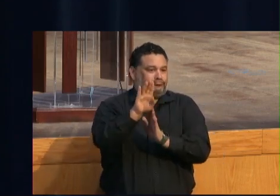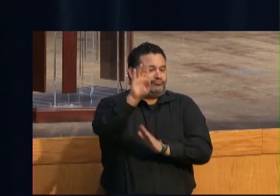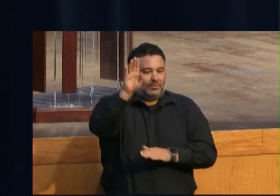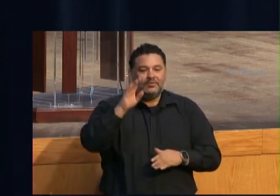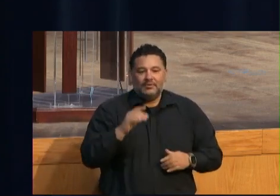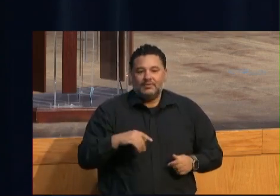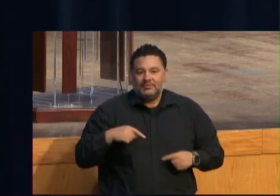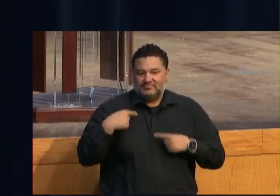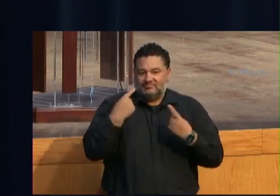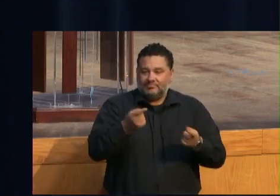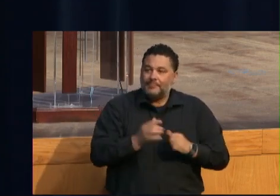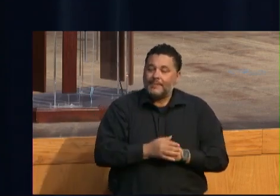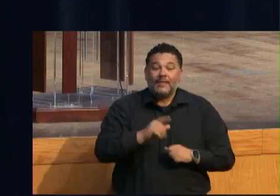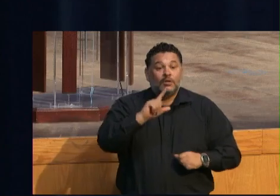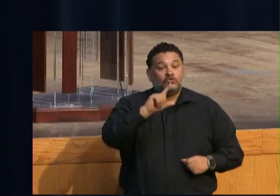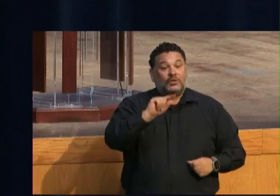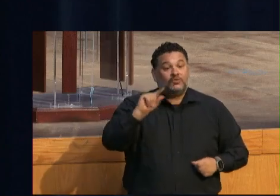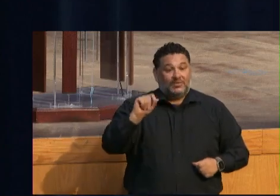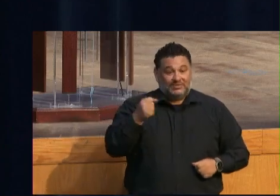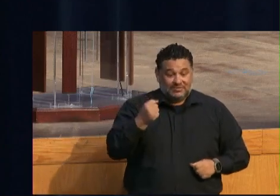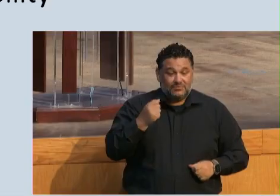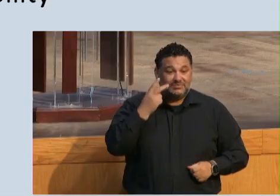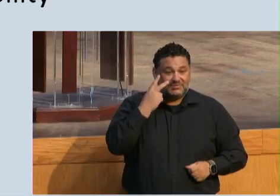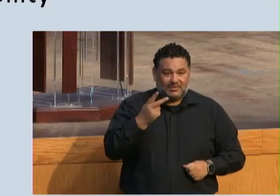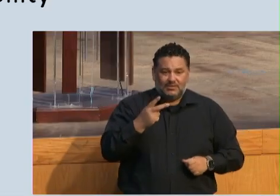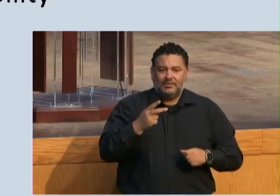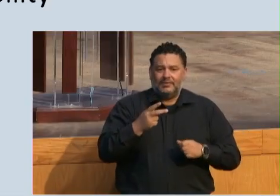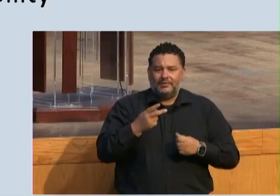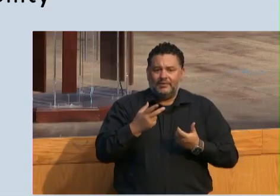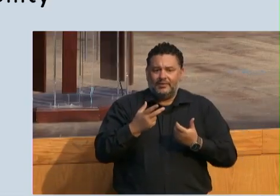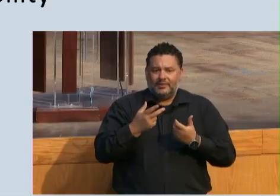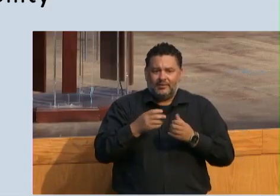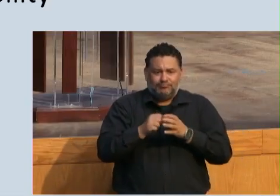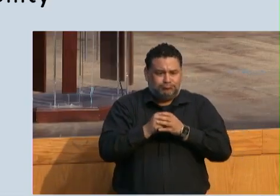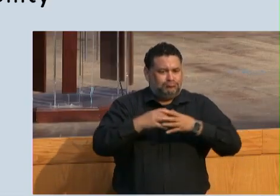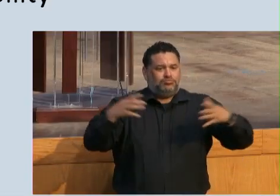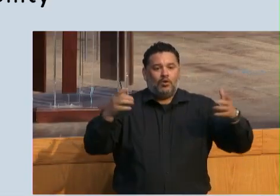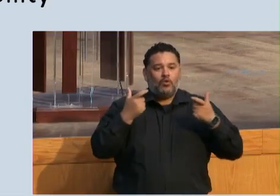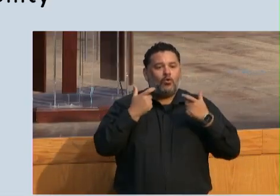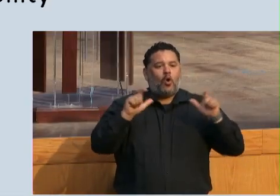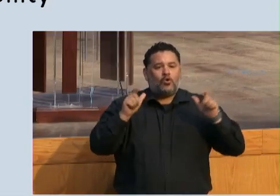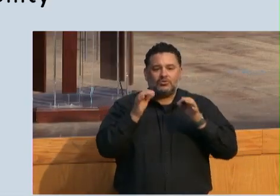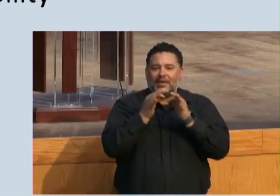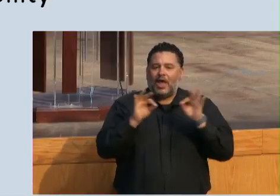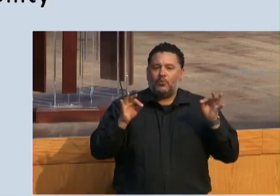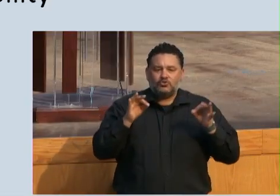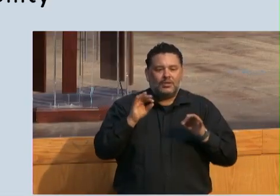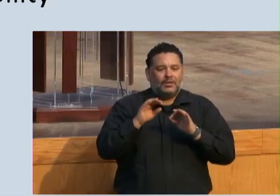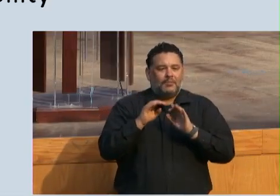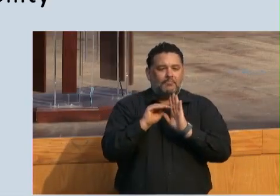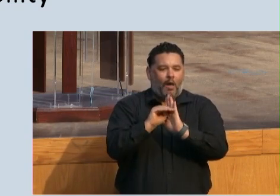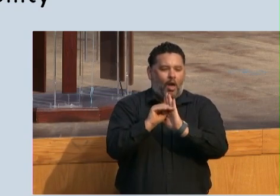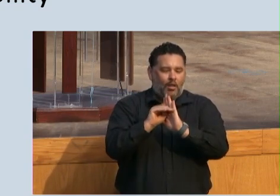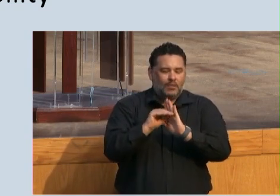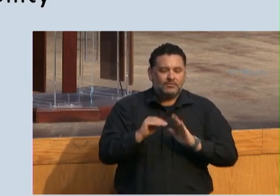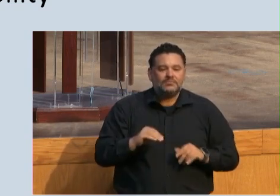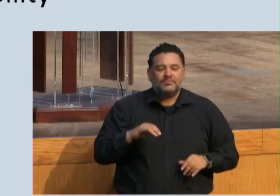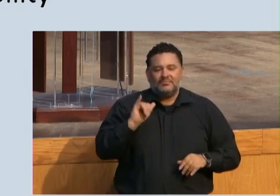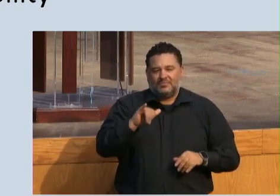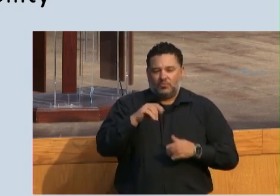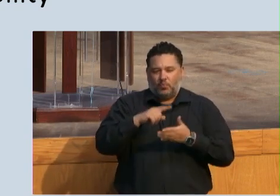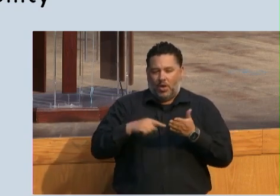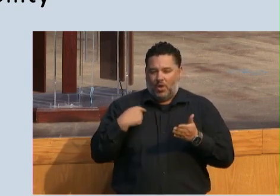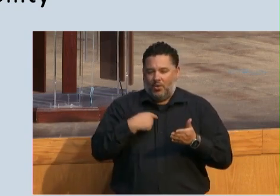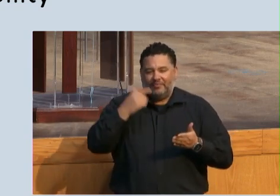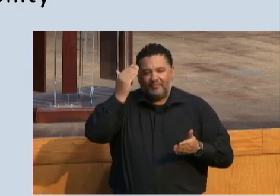course, now in the 2020s, we've seen the proliferation of large language models. So these are, this is what we're familiarly